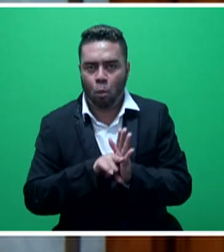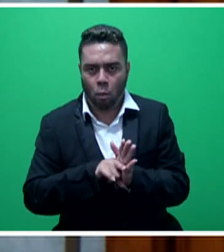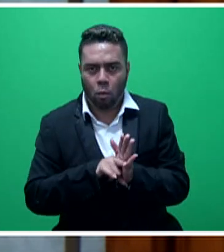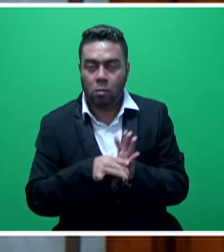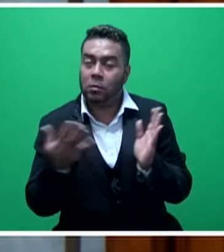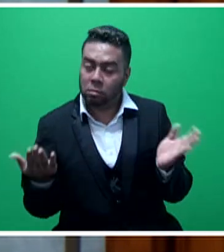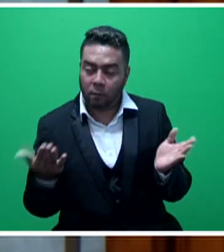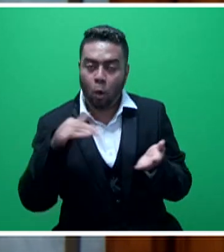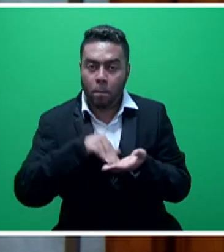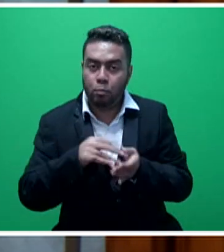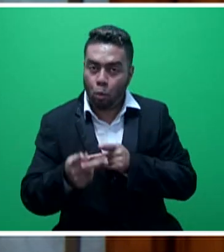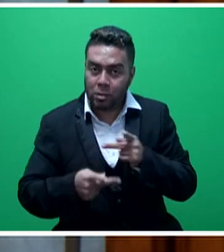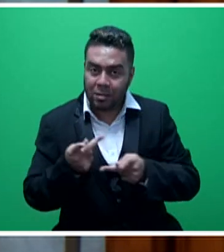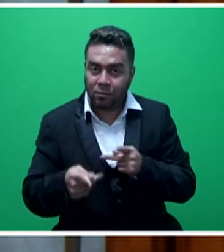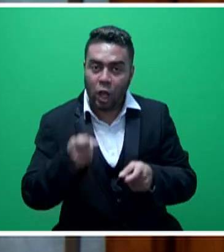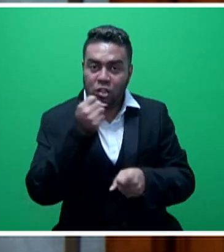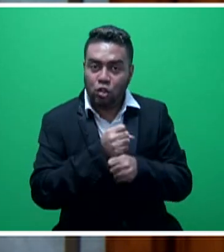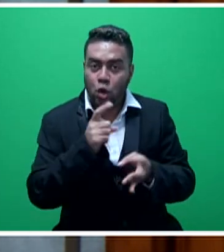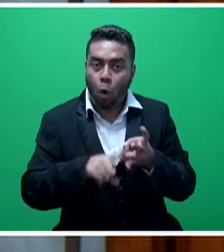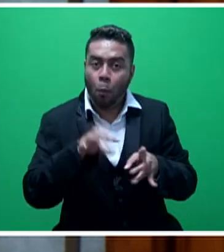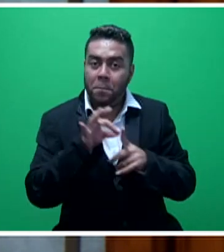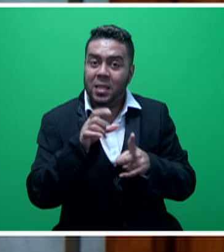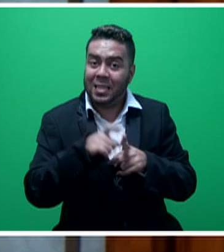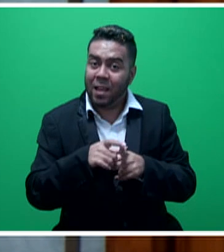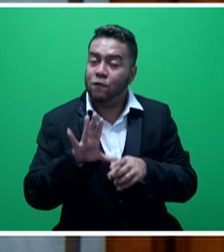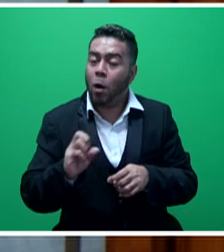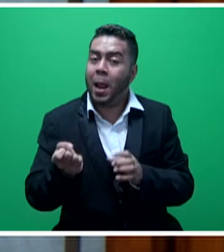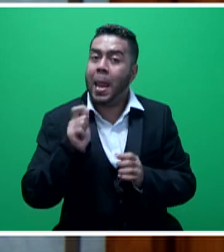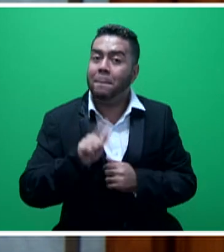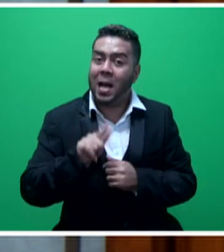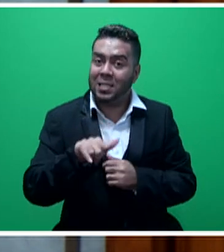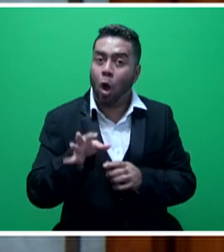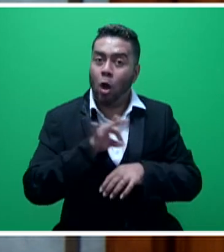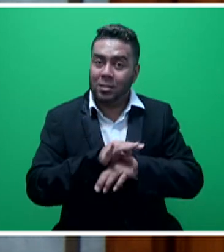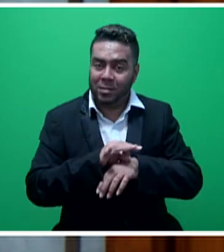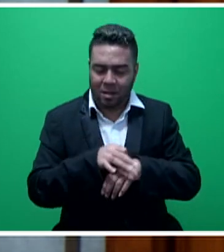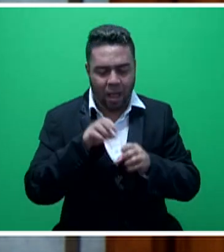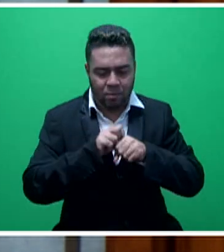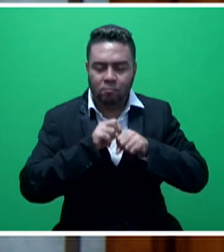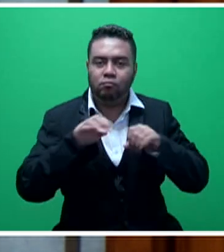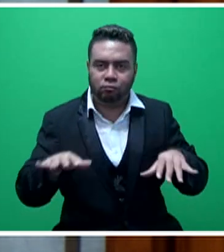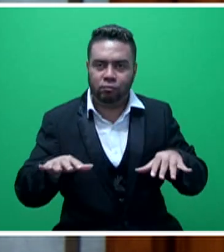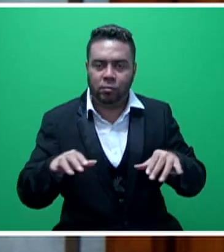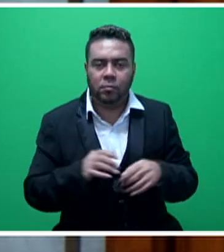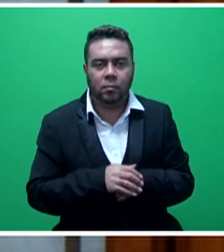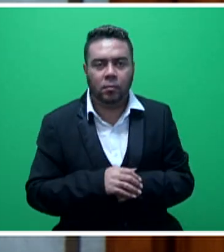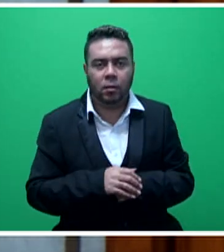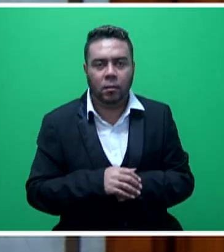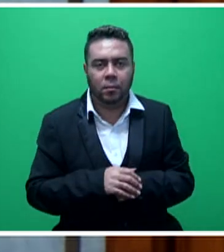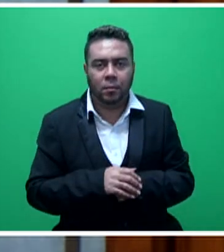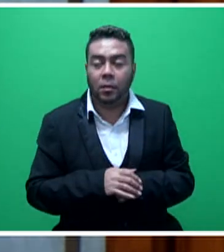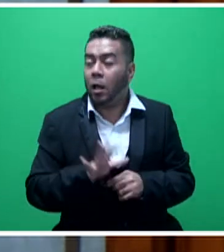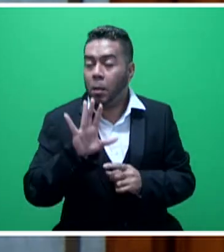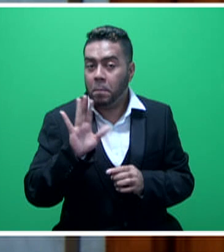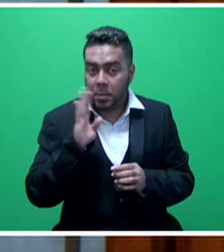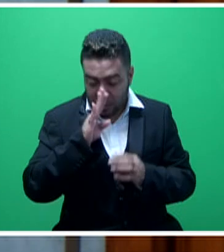the decentralization of GOPD services from Lumbasa Hospital have also been initiated. Mr. Speaker,